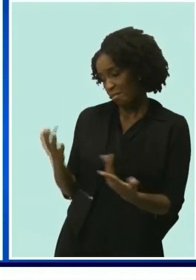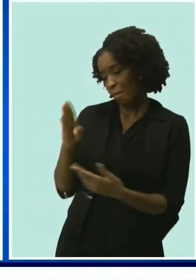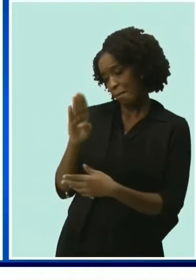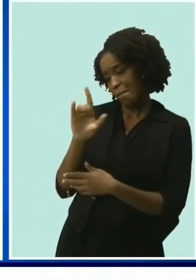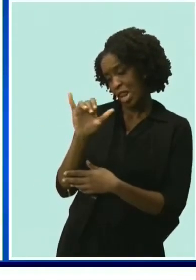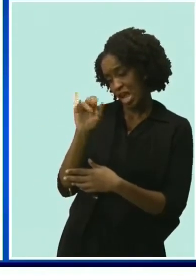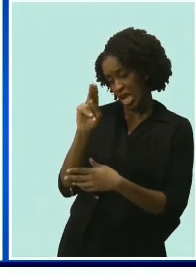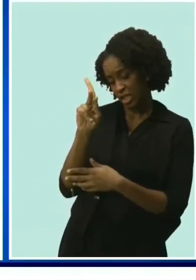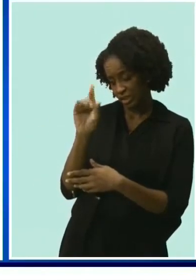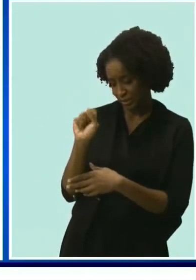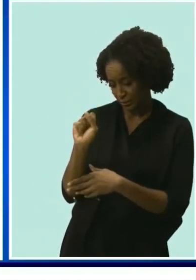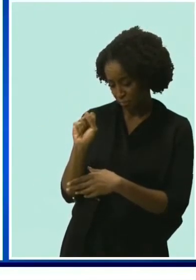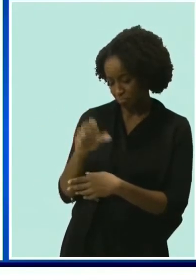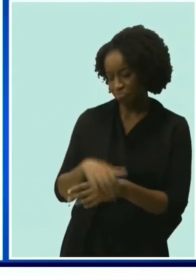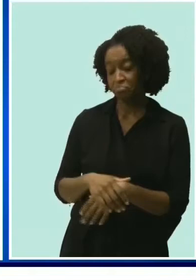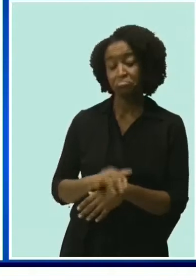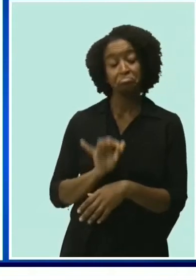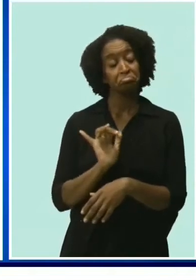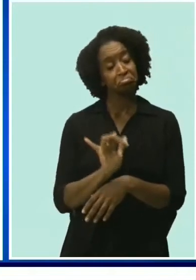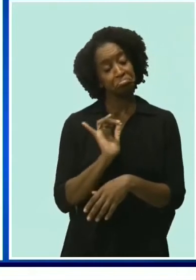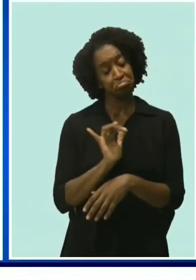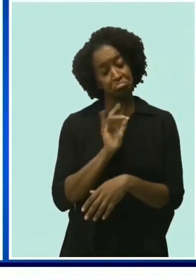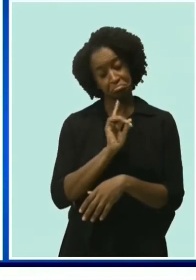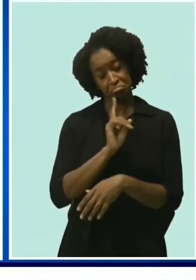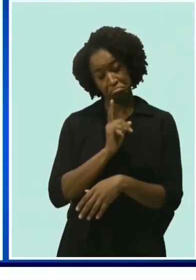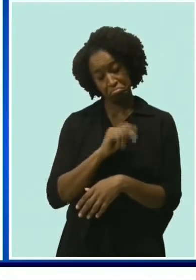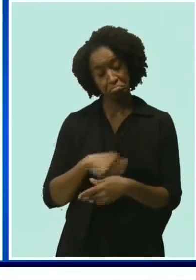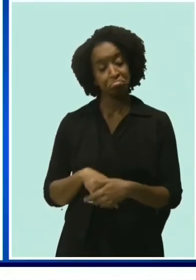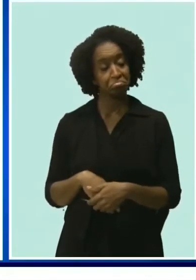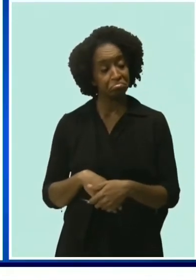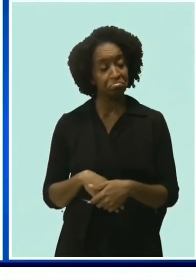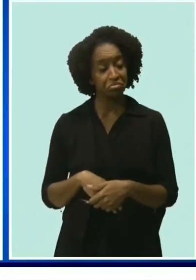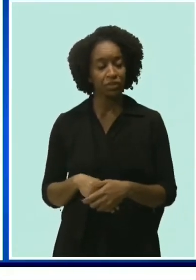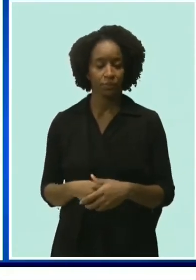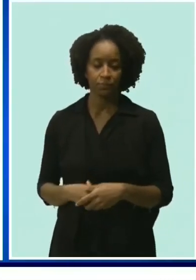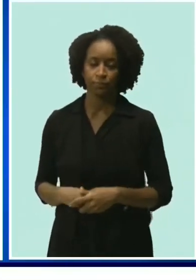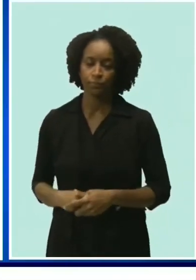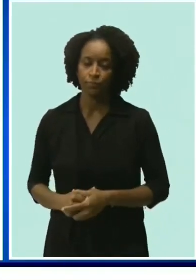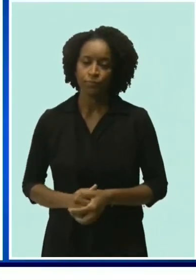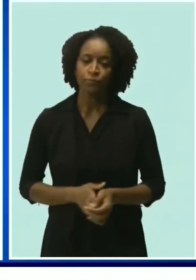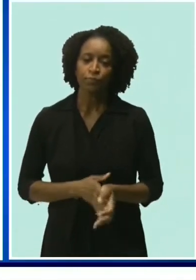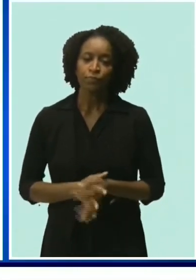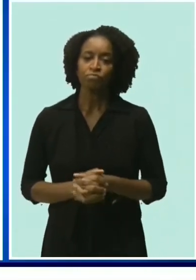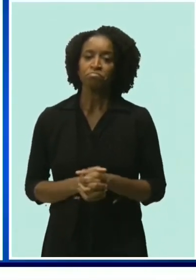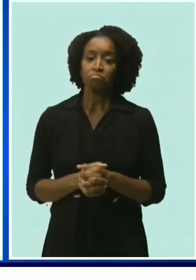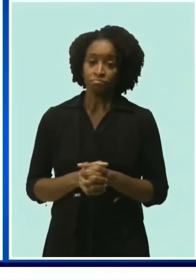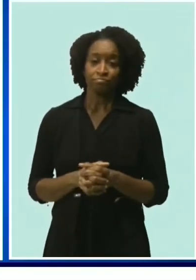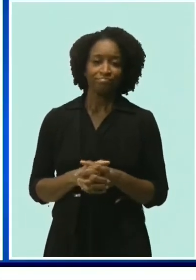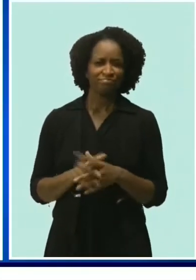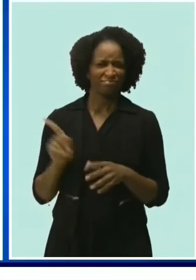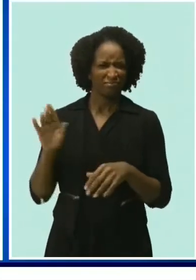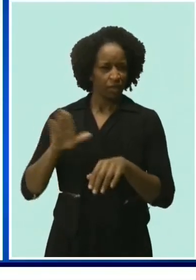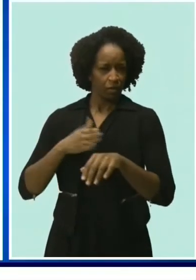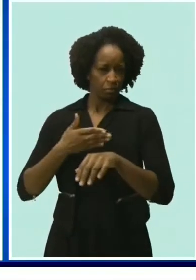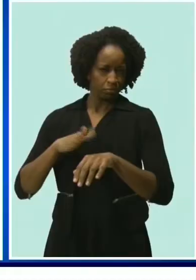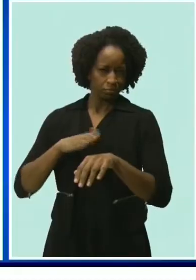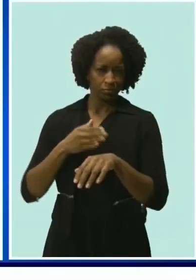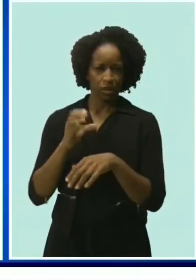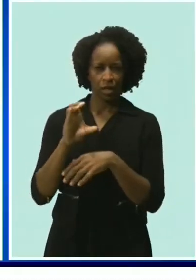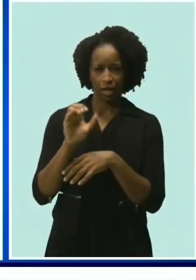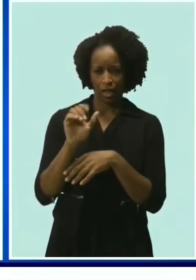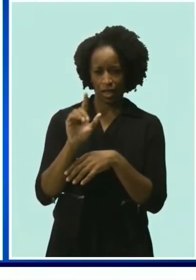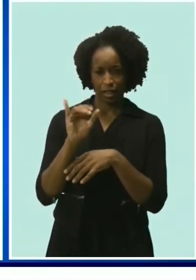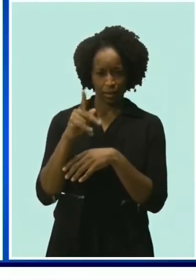answer to it. Candidi, Virgin, Ermala, Deuce, Philomena, and Smellers.